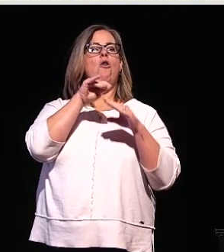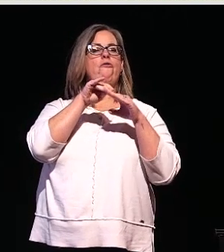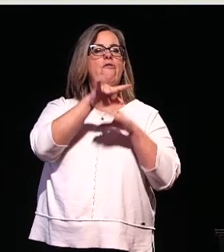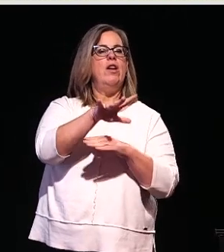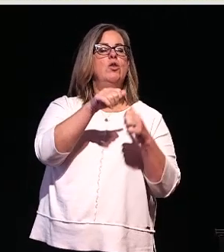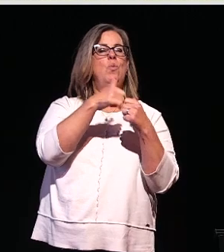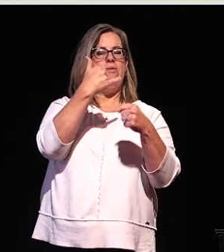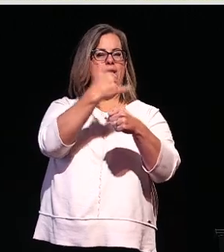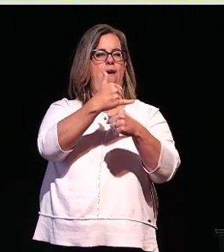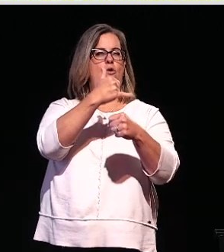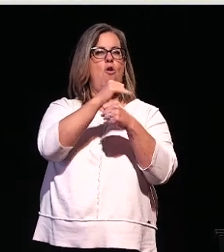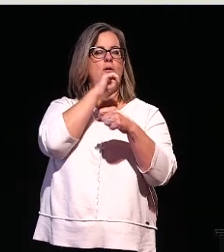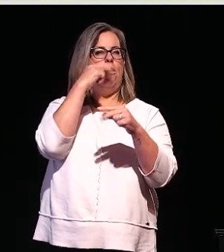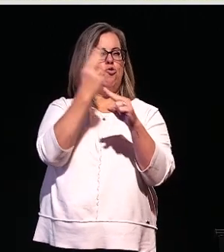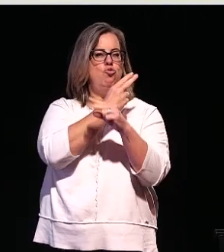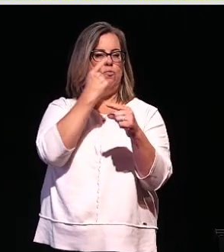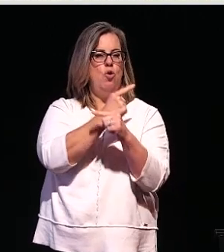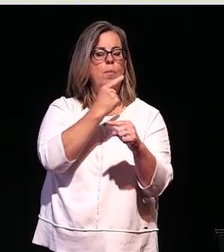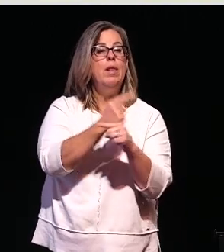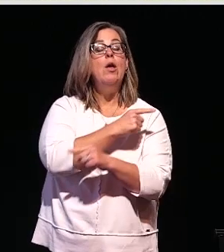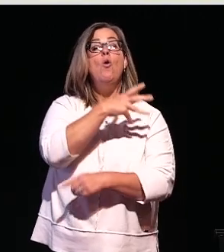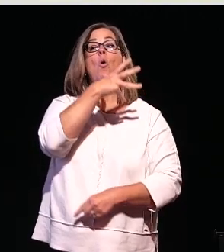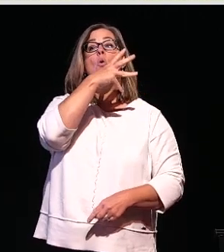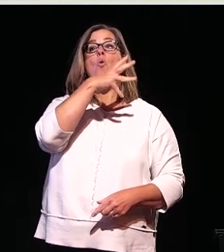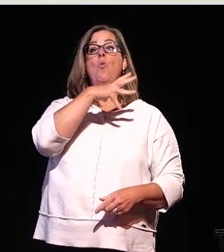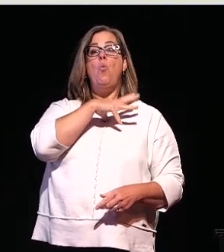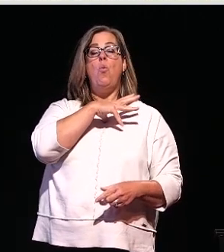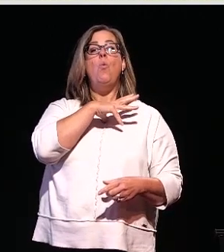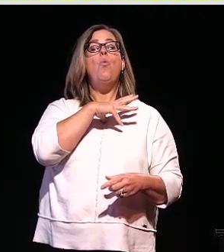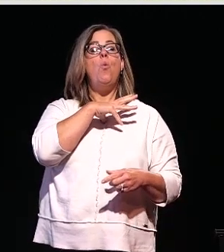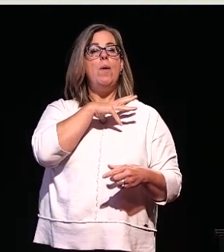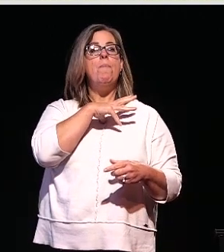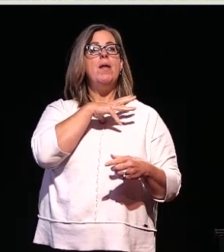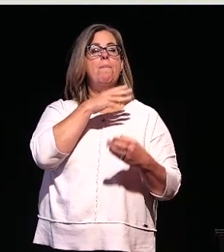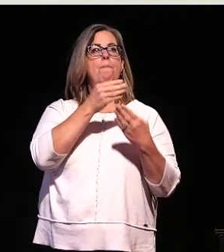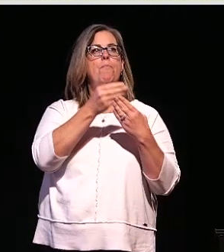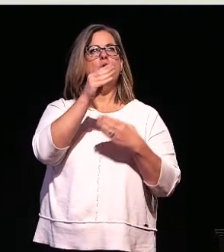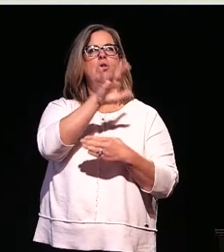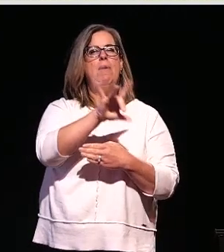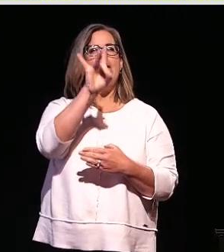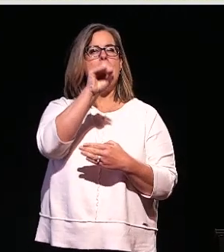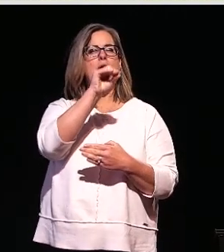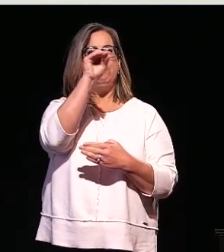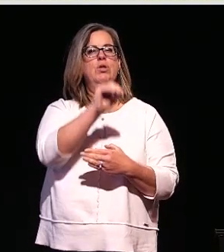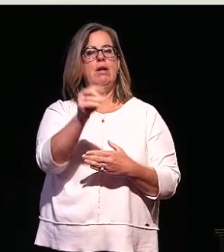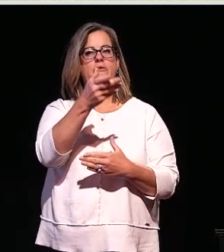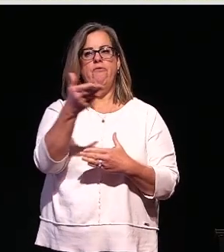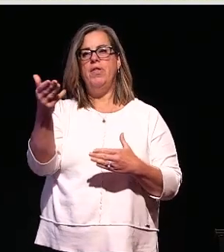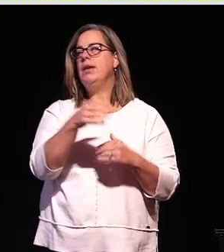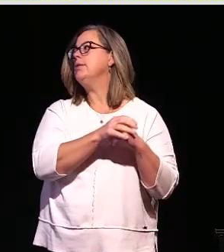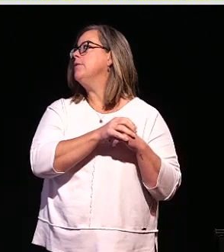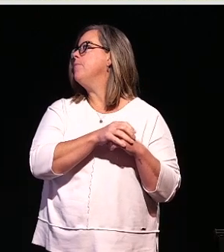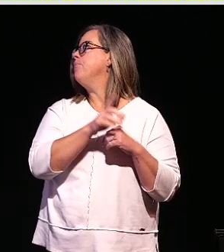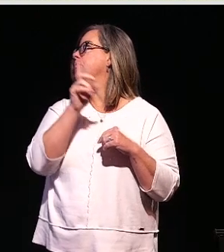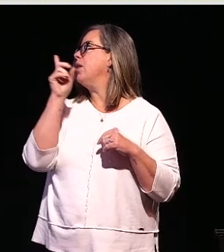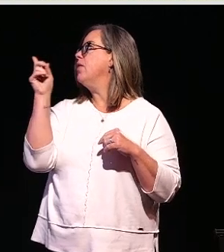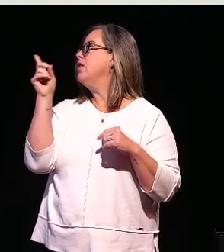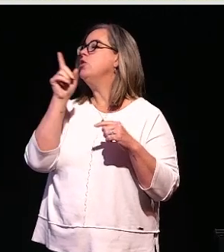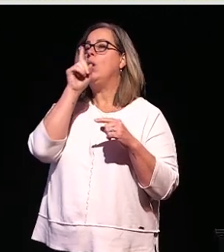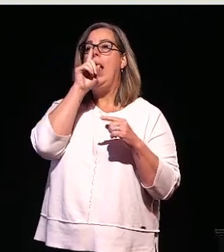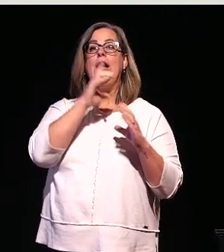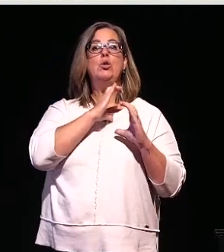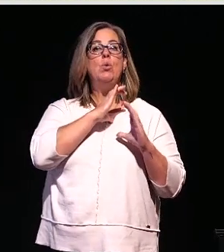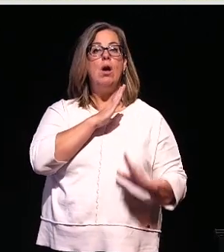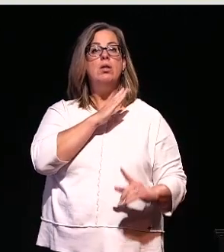women execute about 80% of purchases in any category. And these are photos of our actual customers.